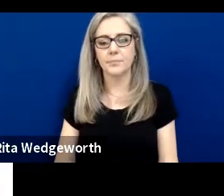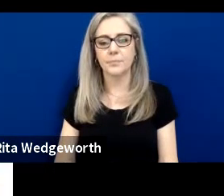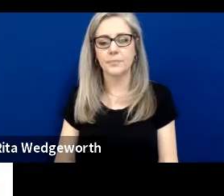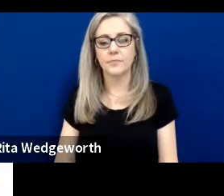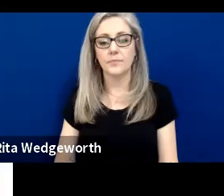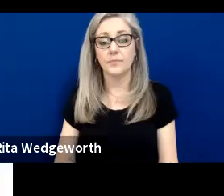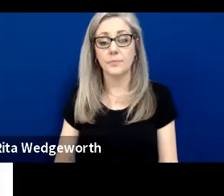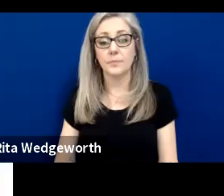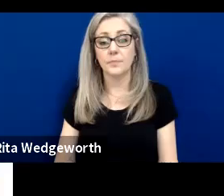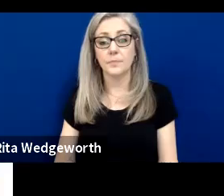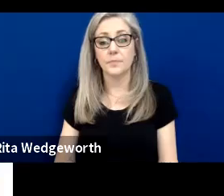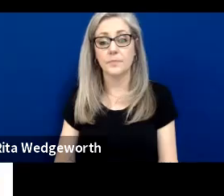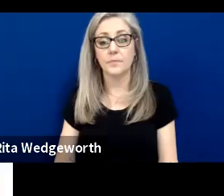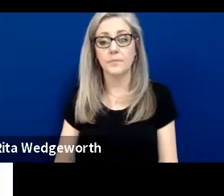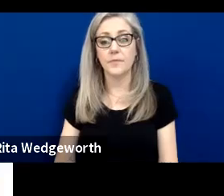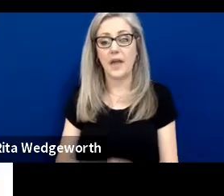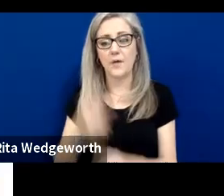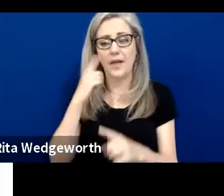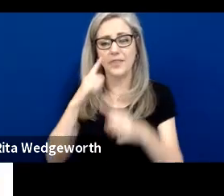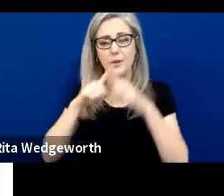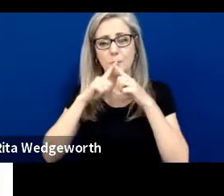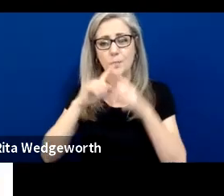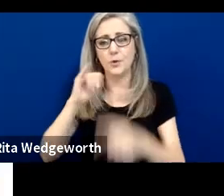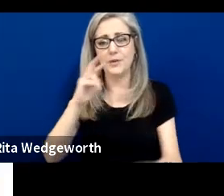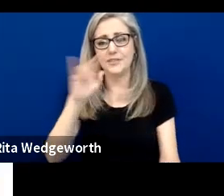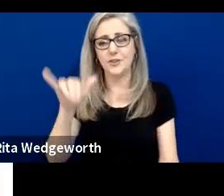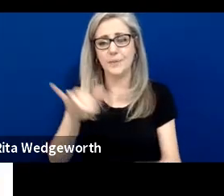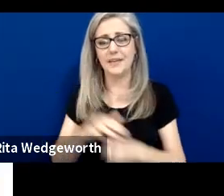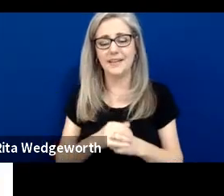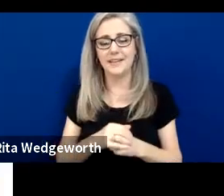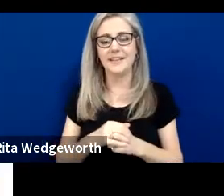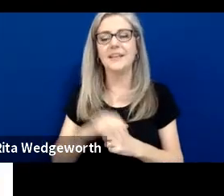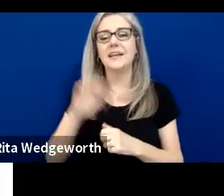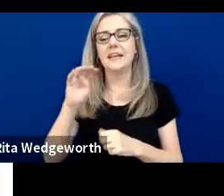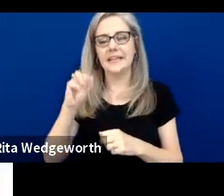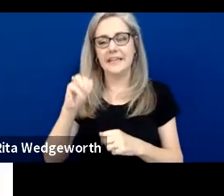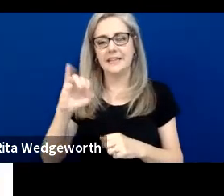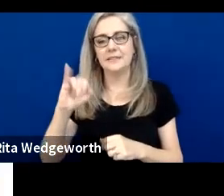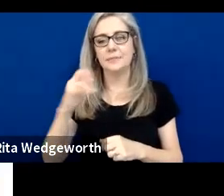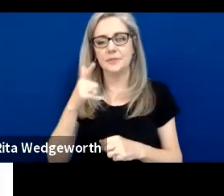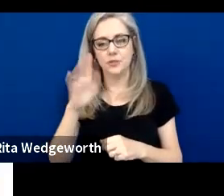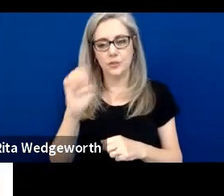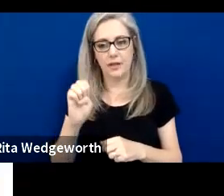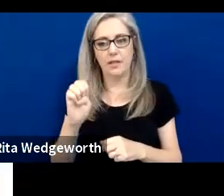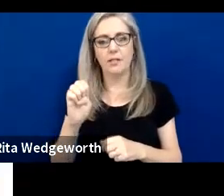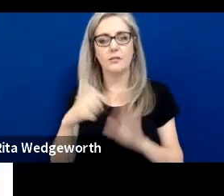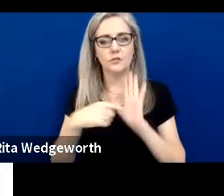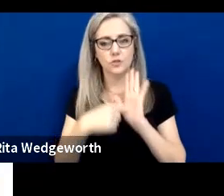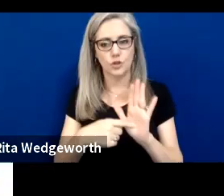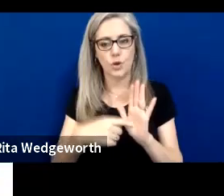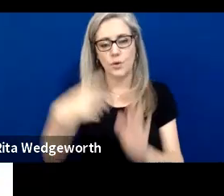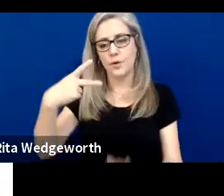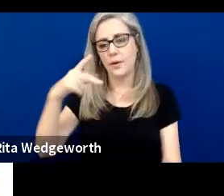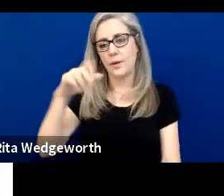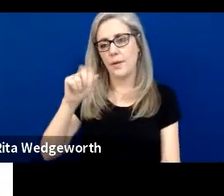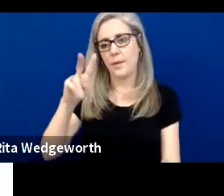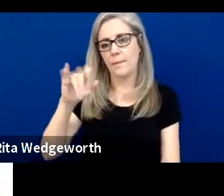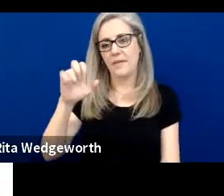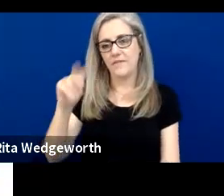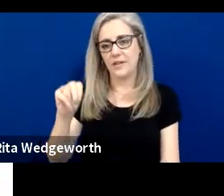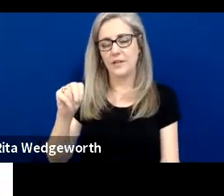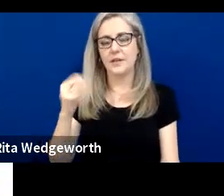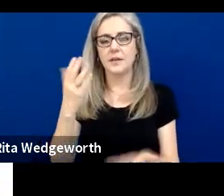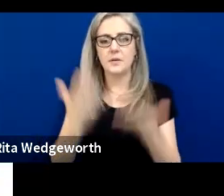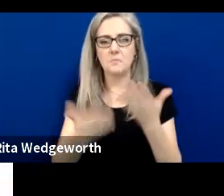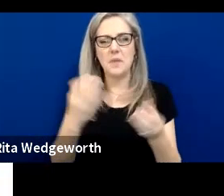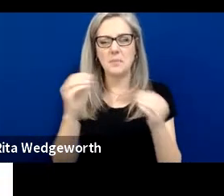Oh, I think you're muted, Jeremy. As Michelle pointed out, the pavilion on this one may be a little more